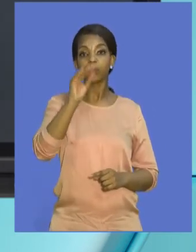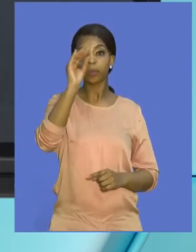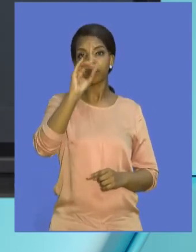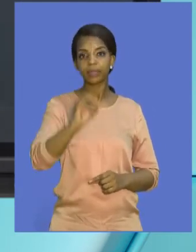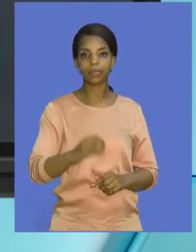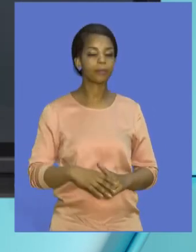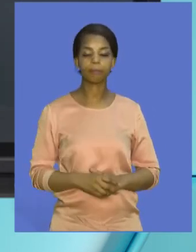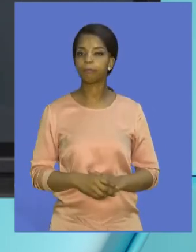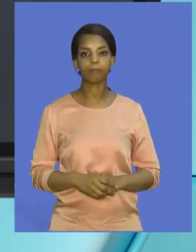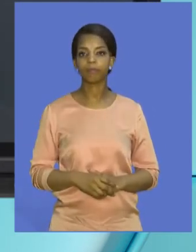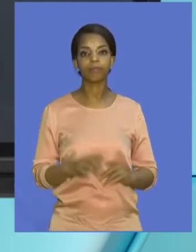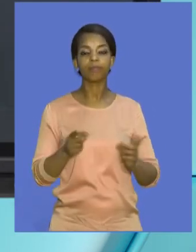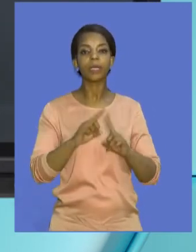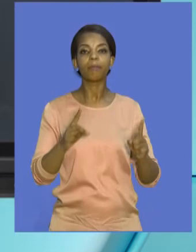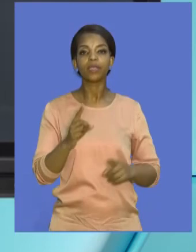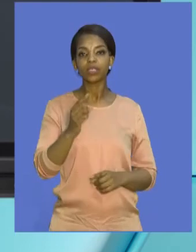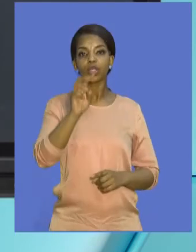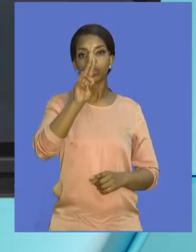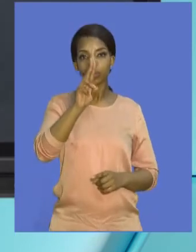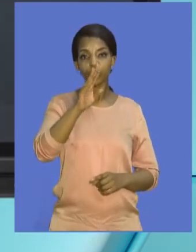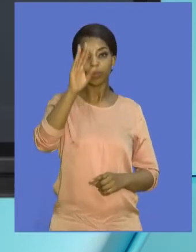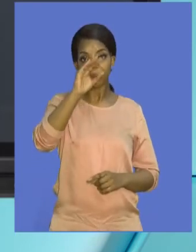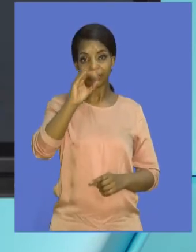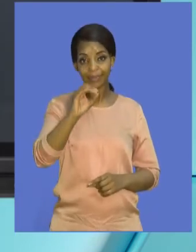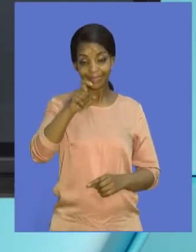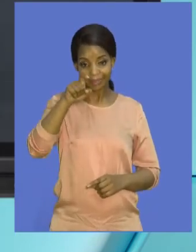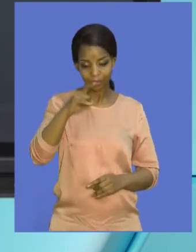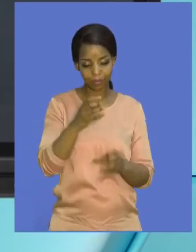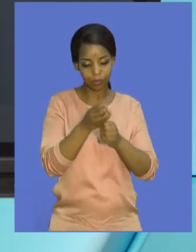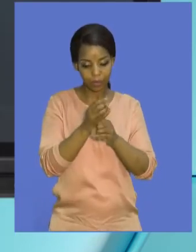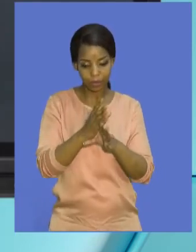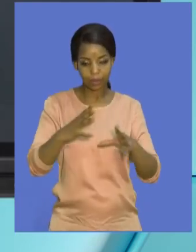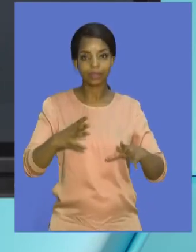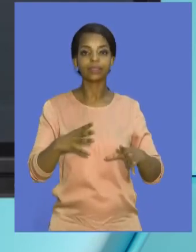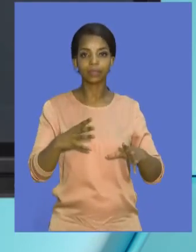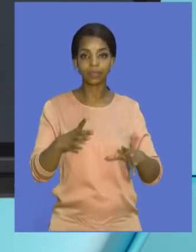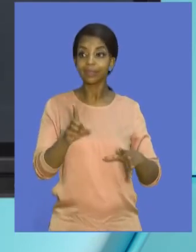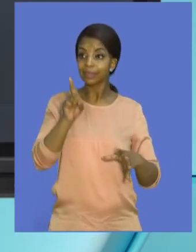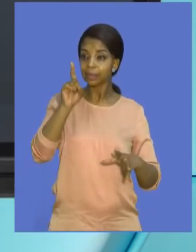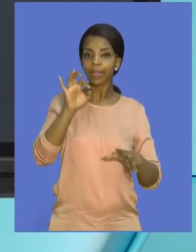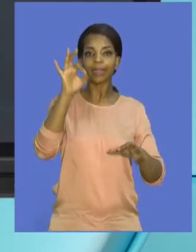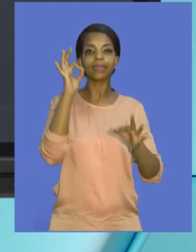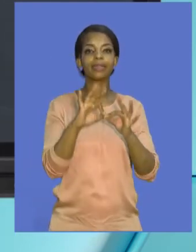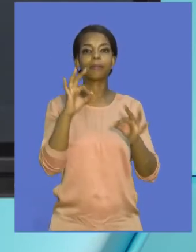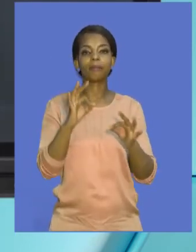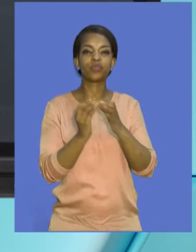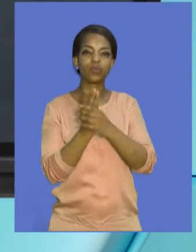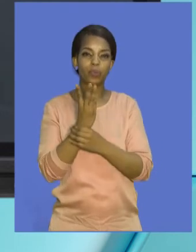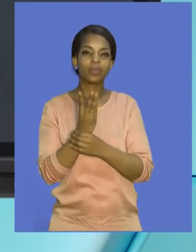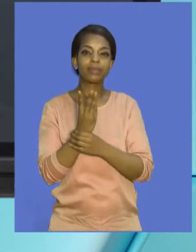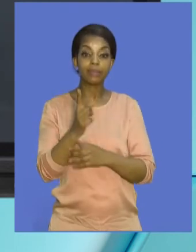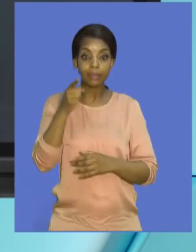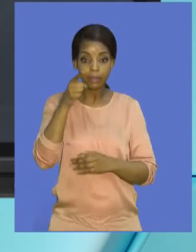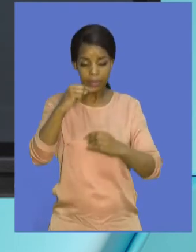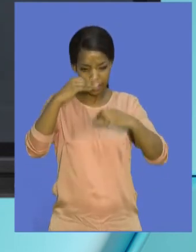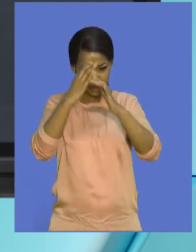is 2% of what you started with. So with simple growth, we're only looking at the percentage of